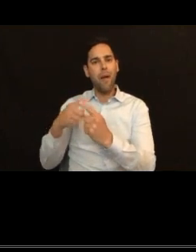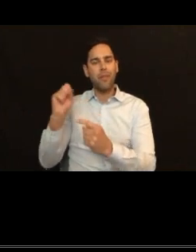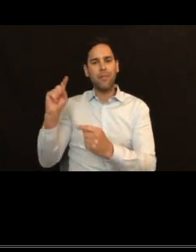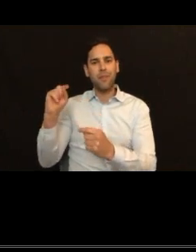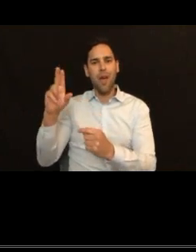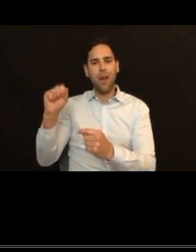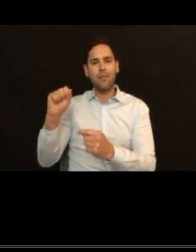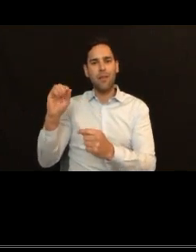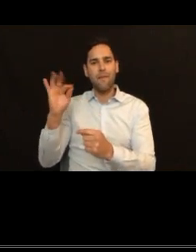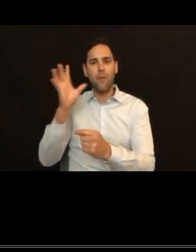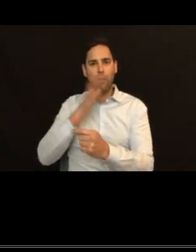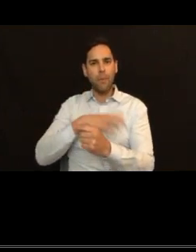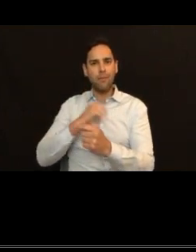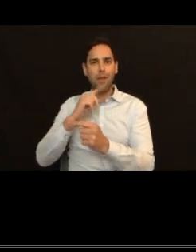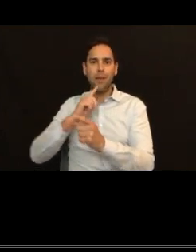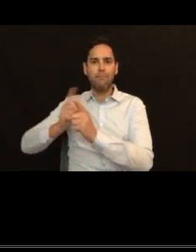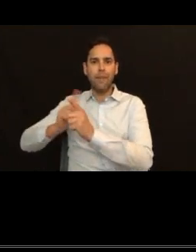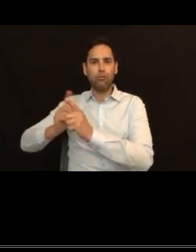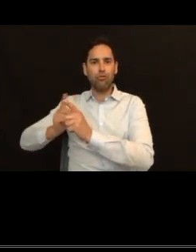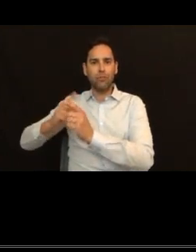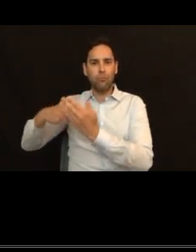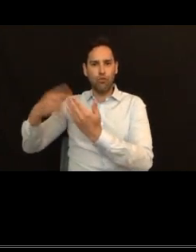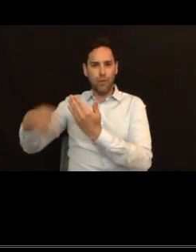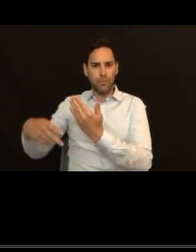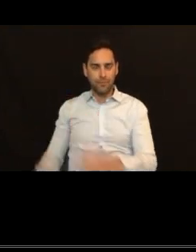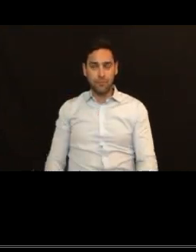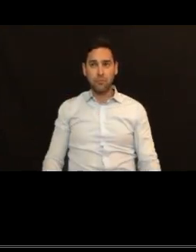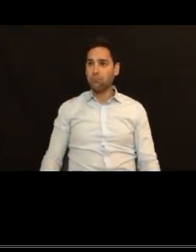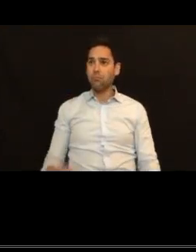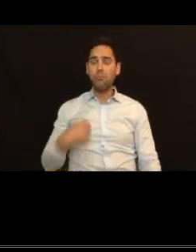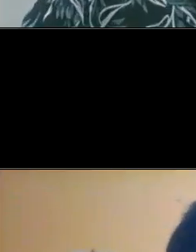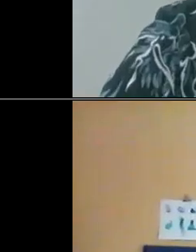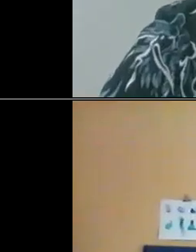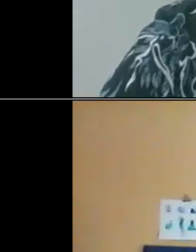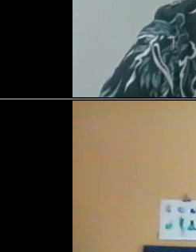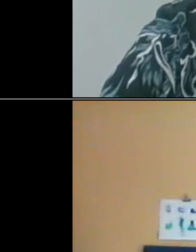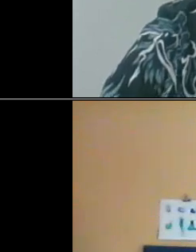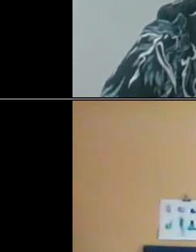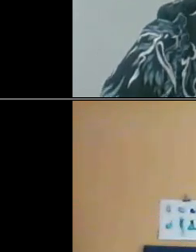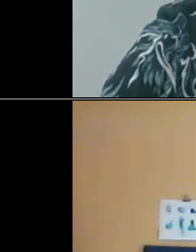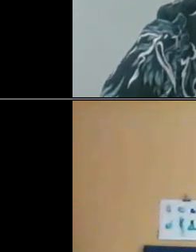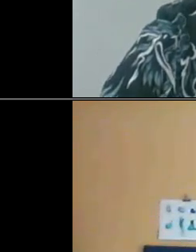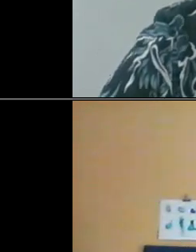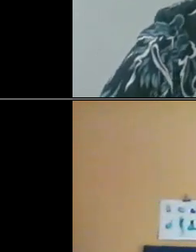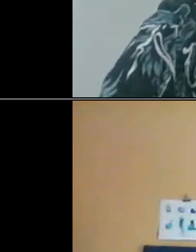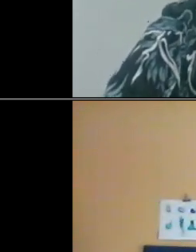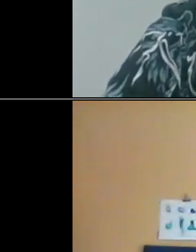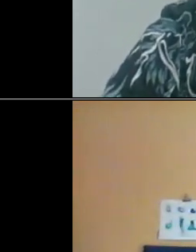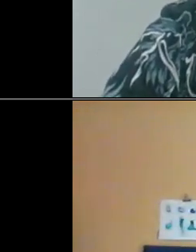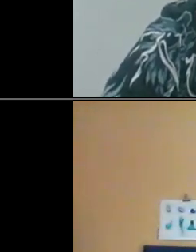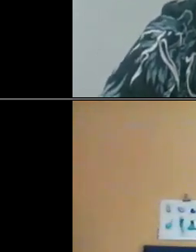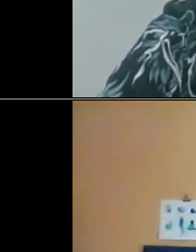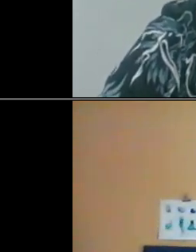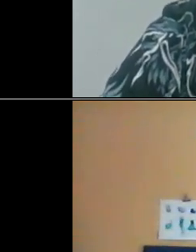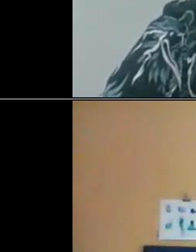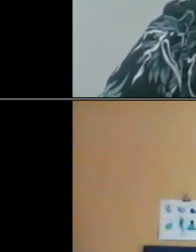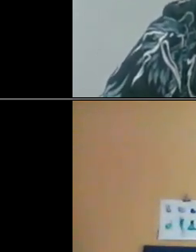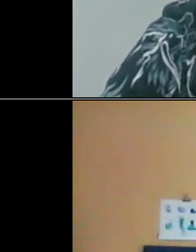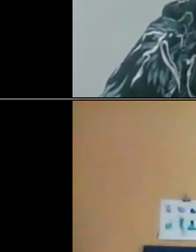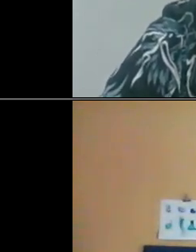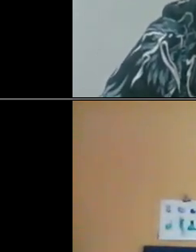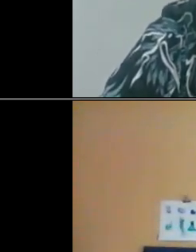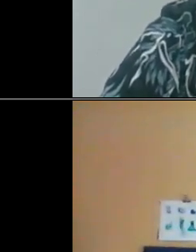always looking for new members and people who are willing to help out with new initiatives. If you have any ideas, that's also great.